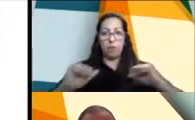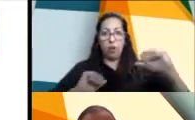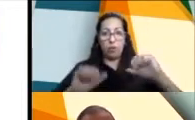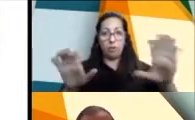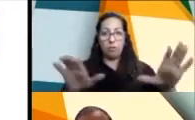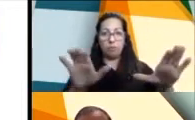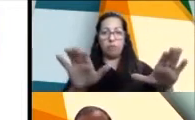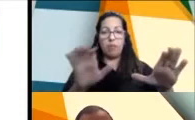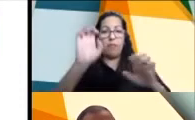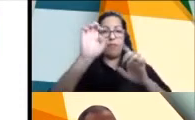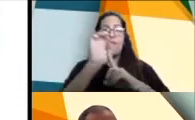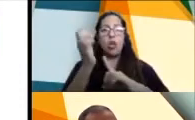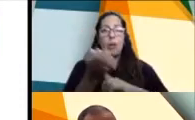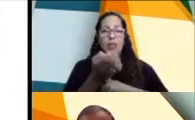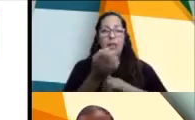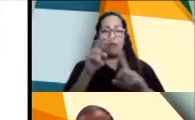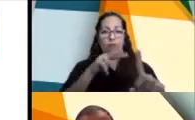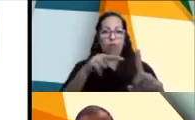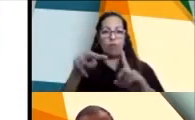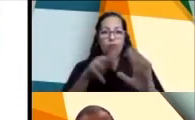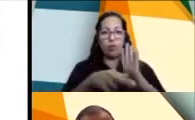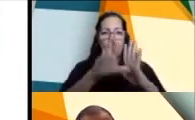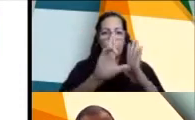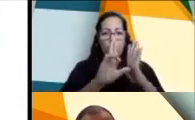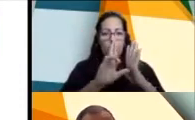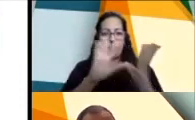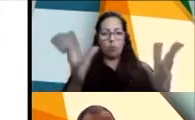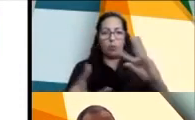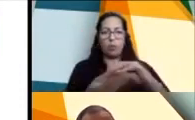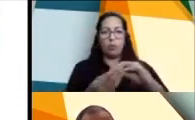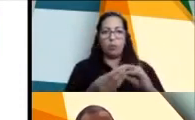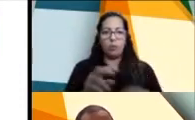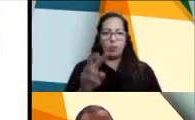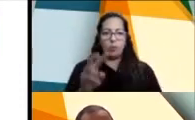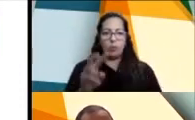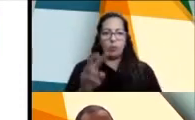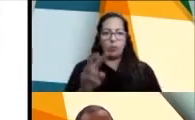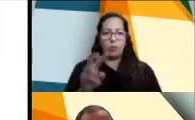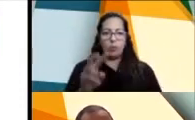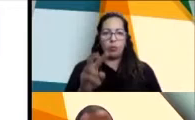environmental review. This is compliance with 24 Part 58 of the